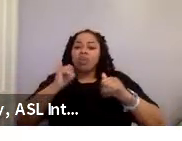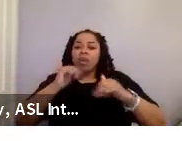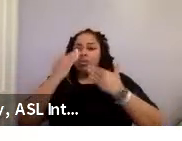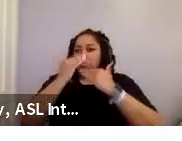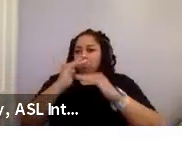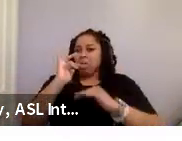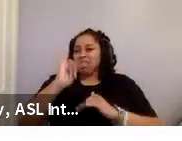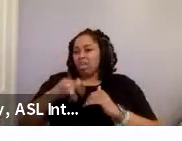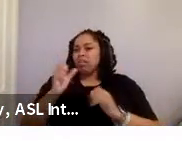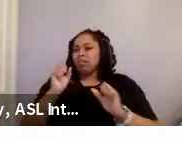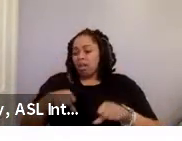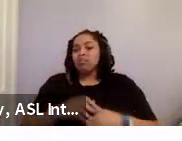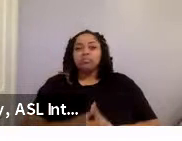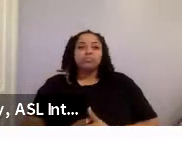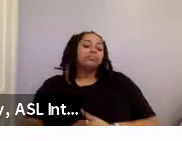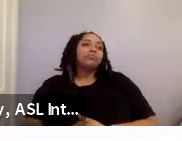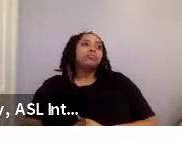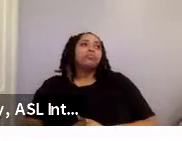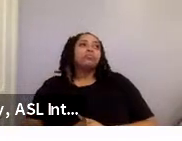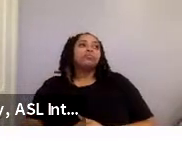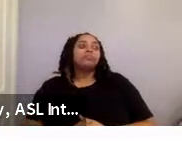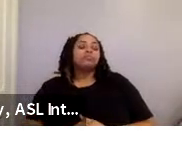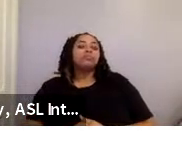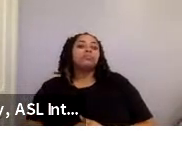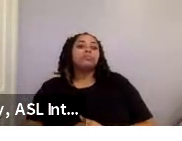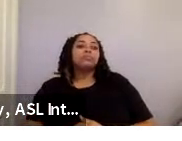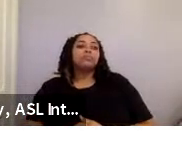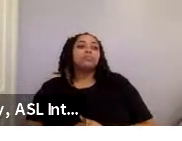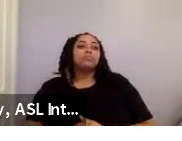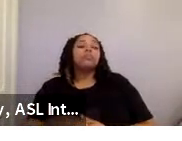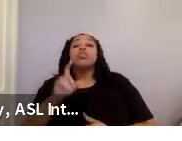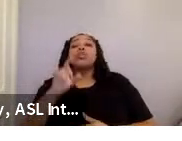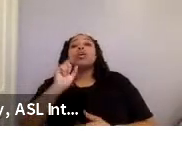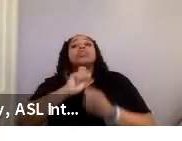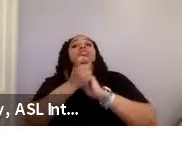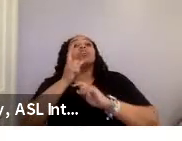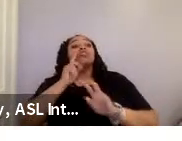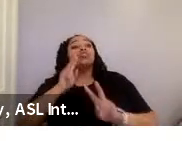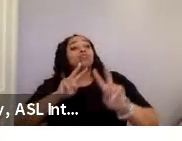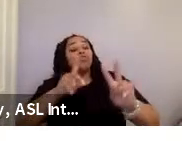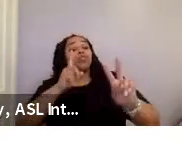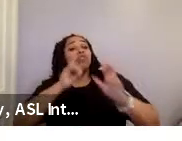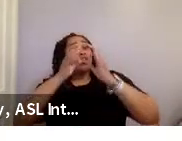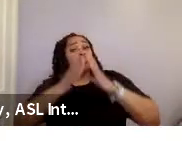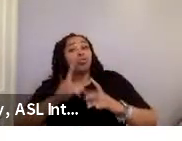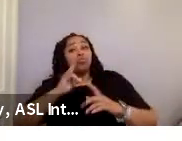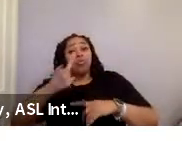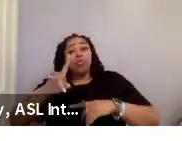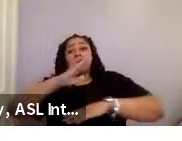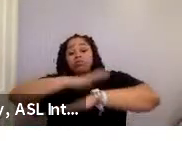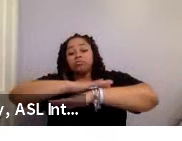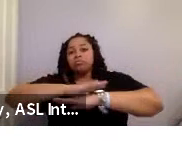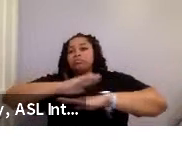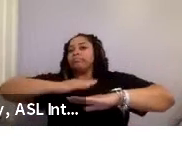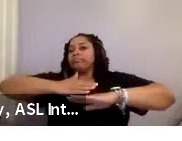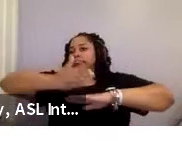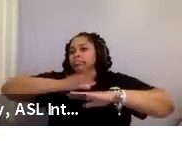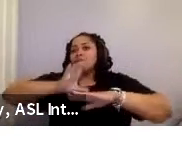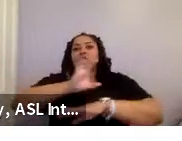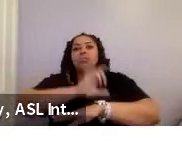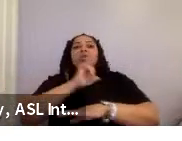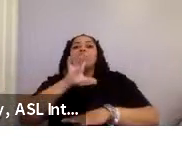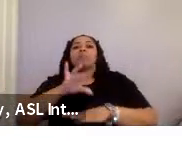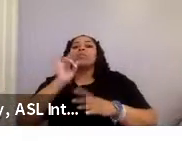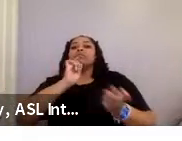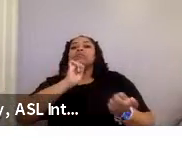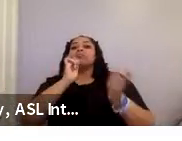that as best we can. You can change your view for the sign language interpreter on your desktop, laptop, computer by choosing the Swap